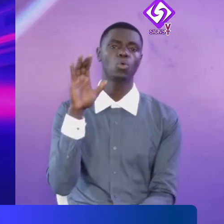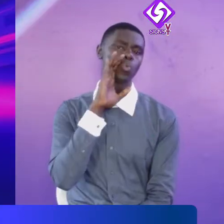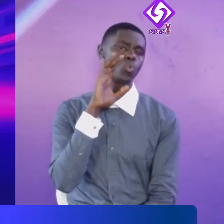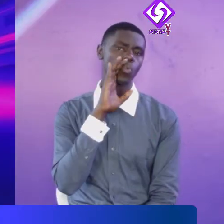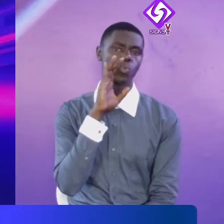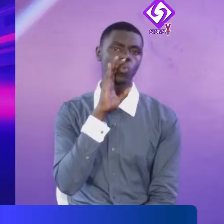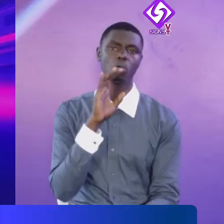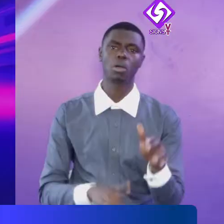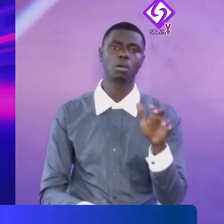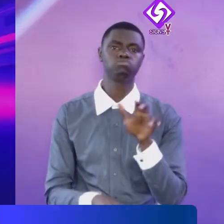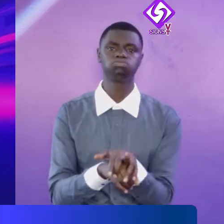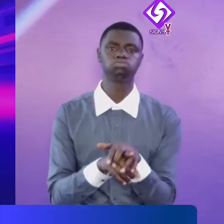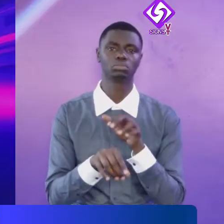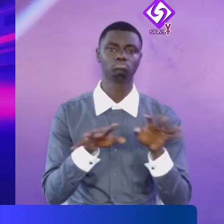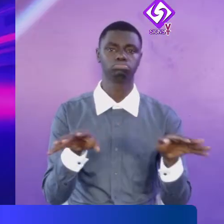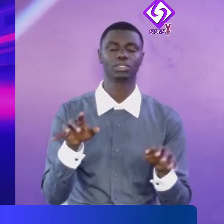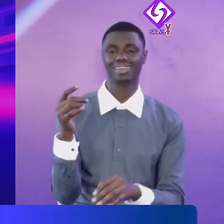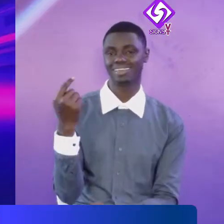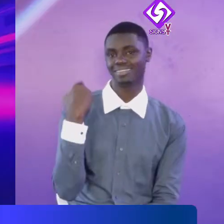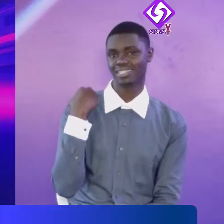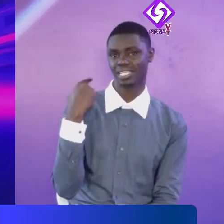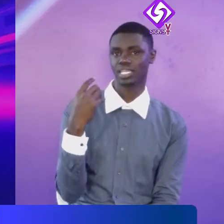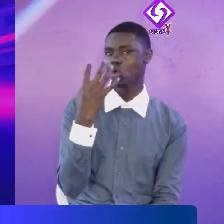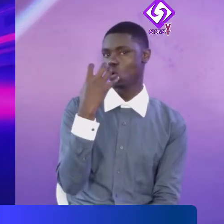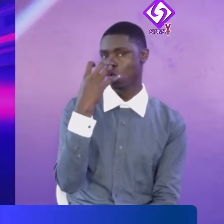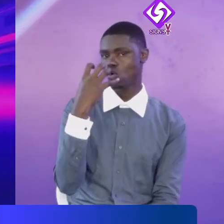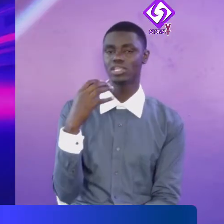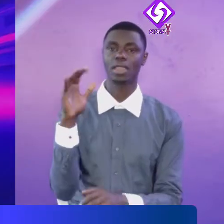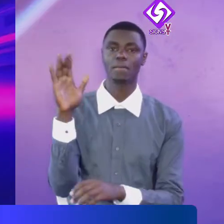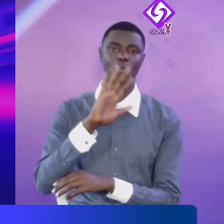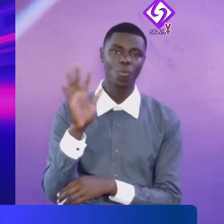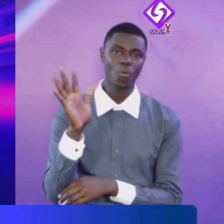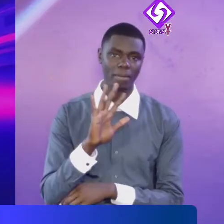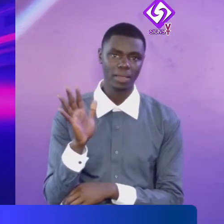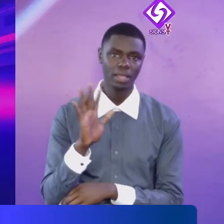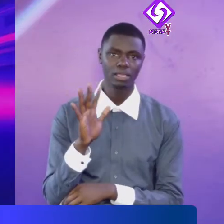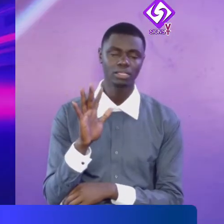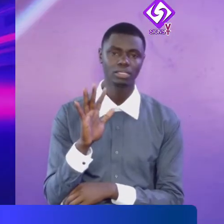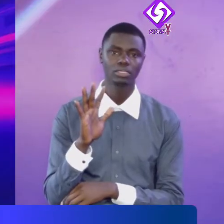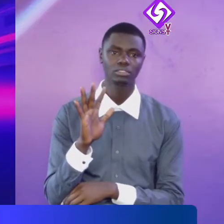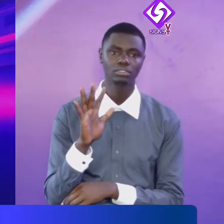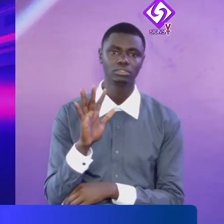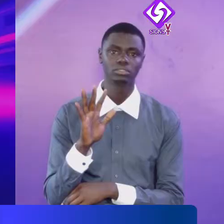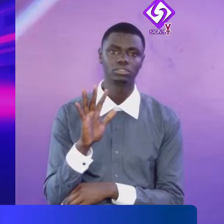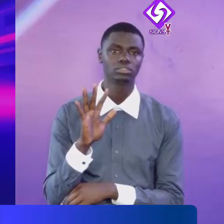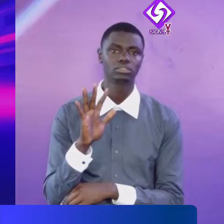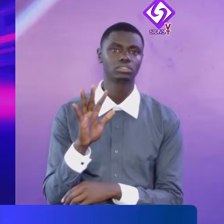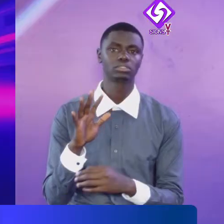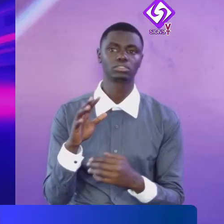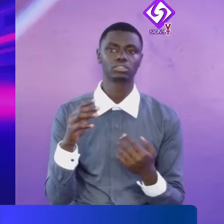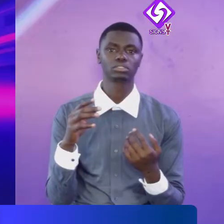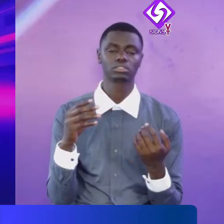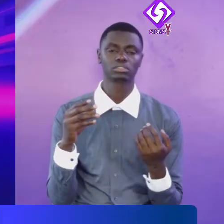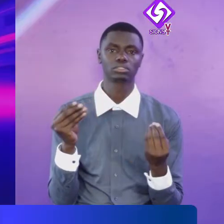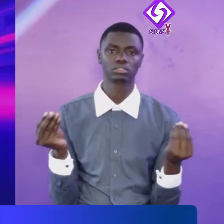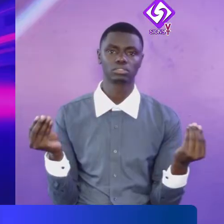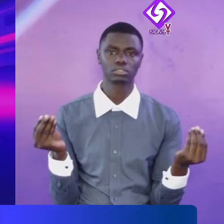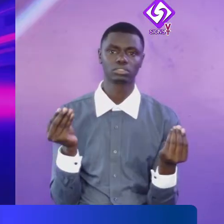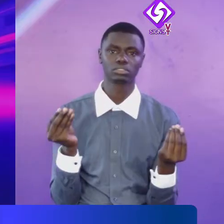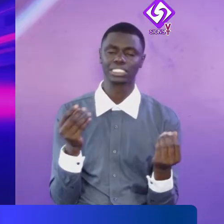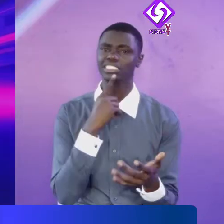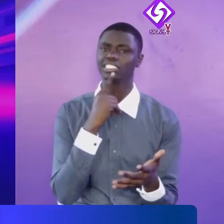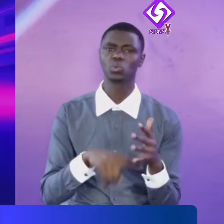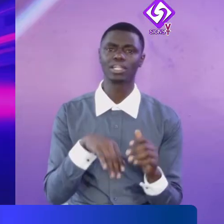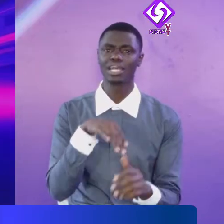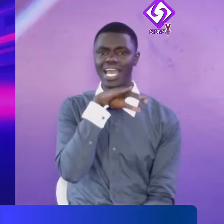of war exploded yesterday as ODM and Wiper traded barbs over claims that